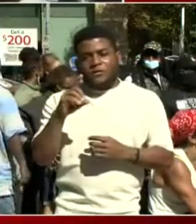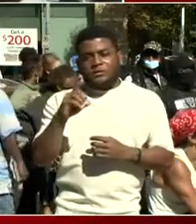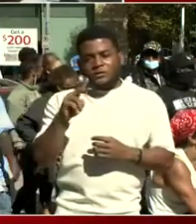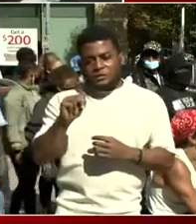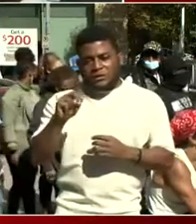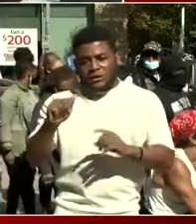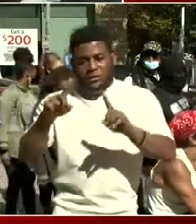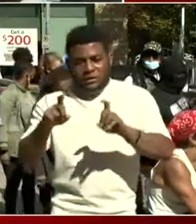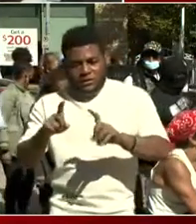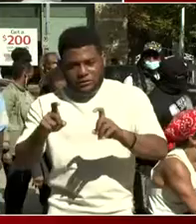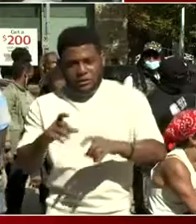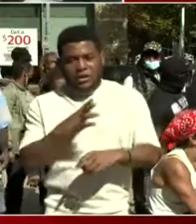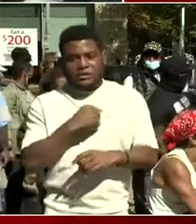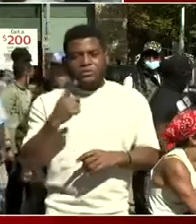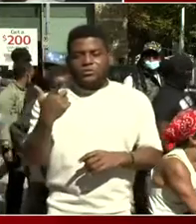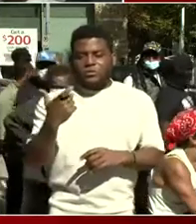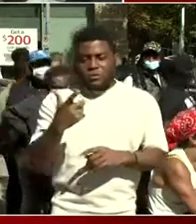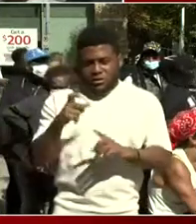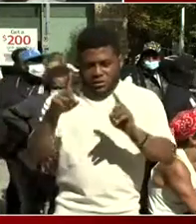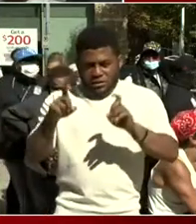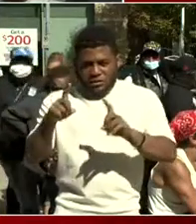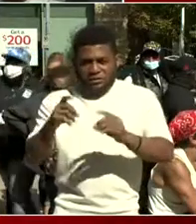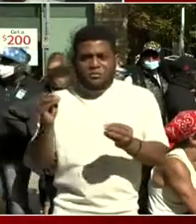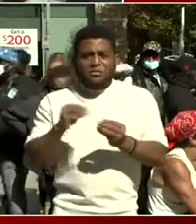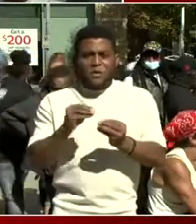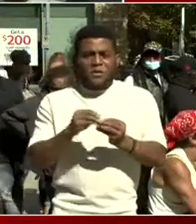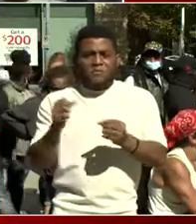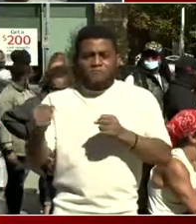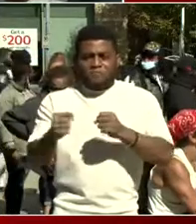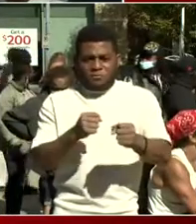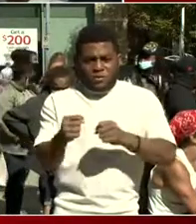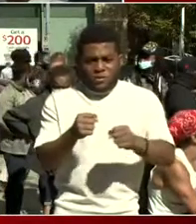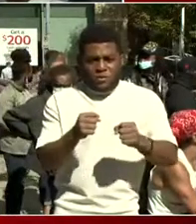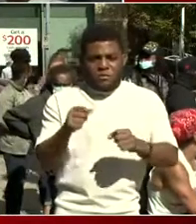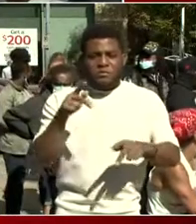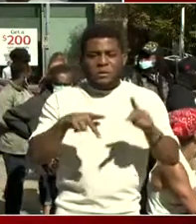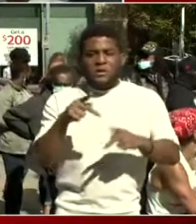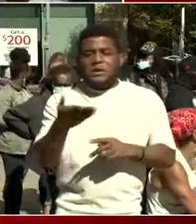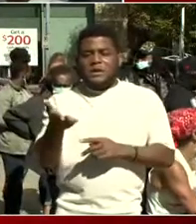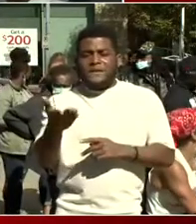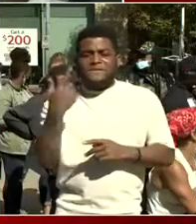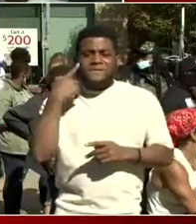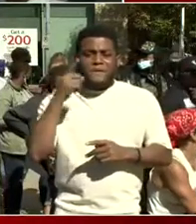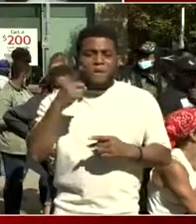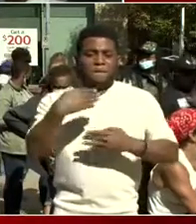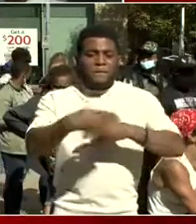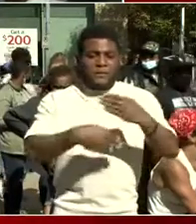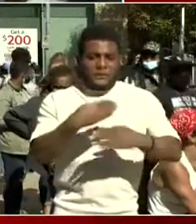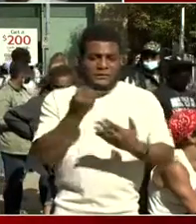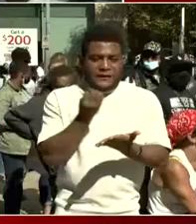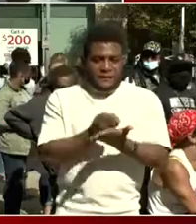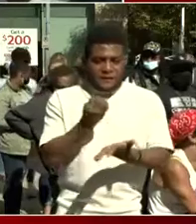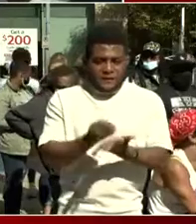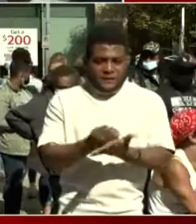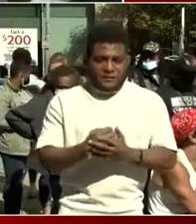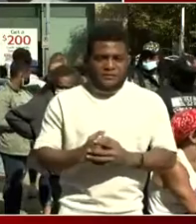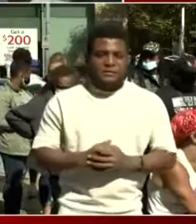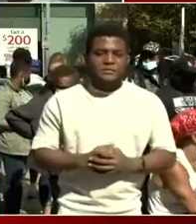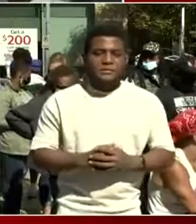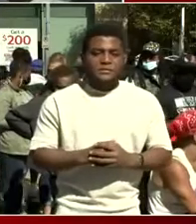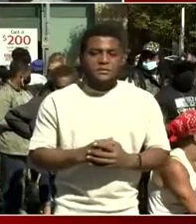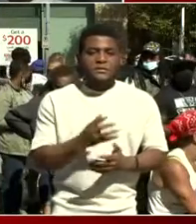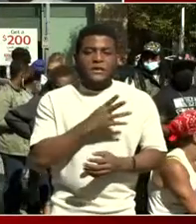significantly reduced to within the time frame that we're allowed to process the people who are making application to